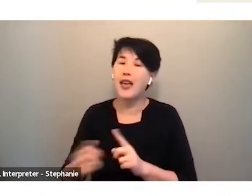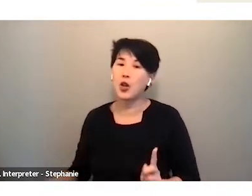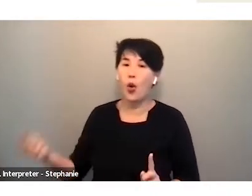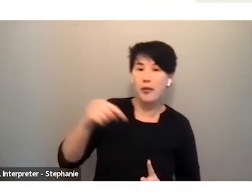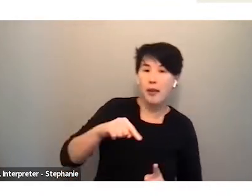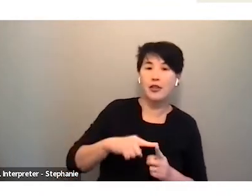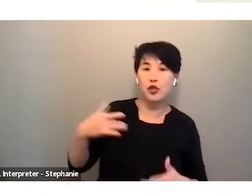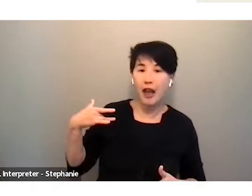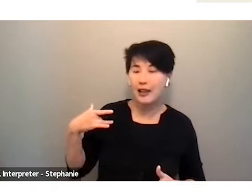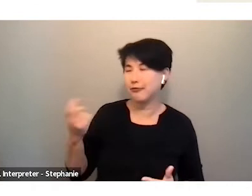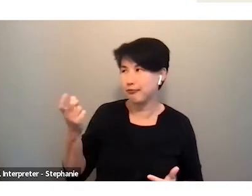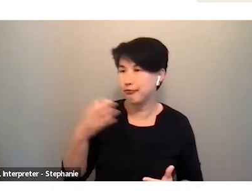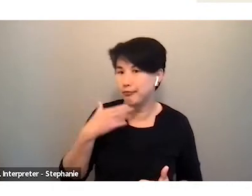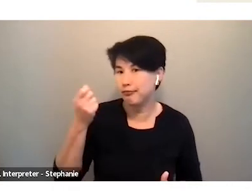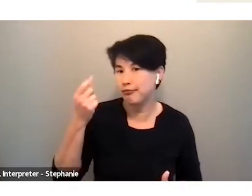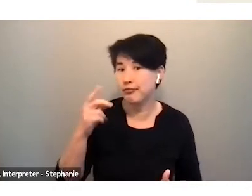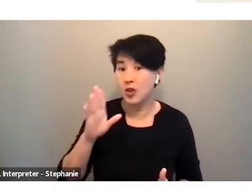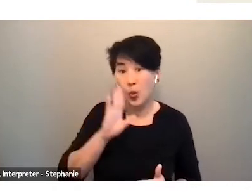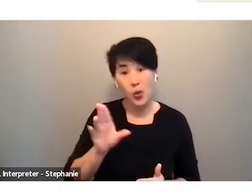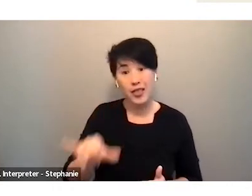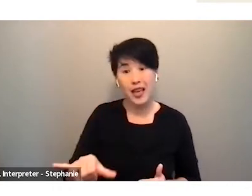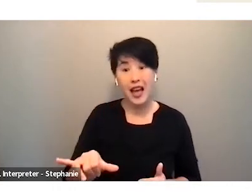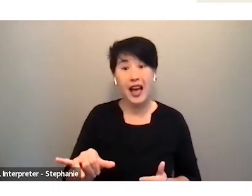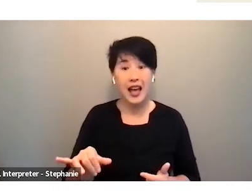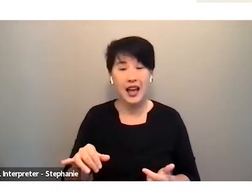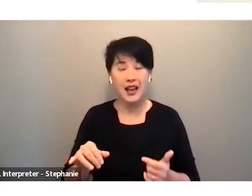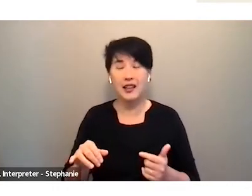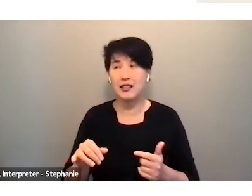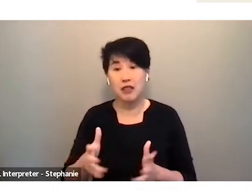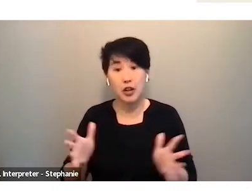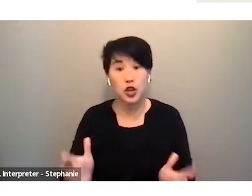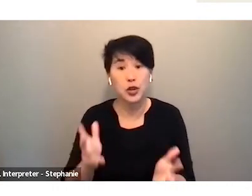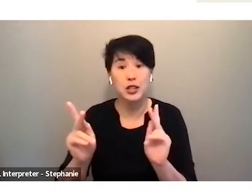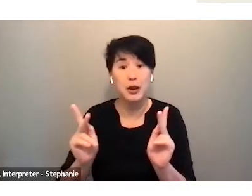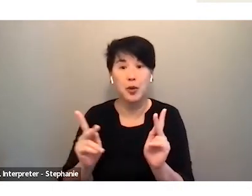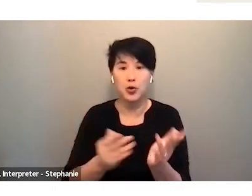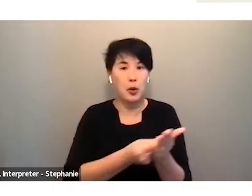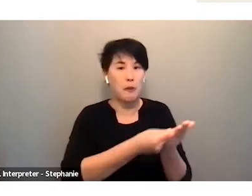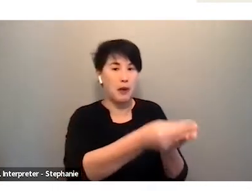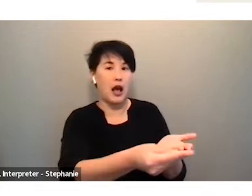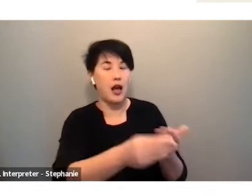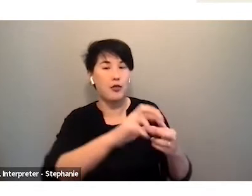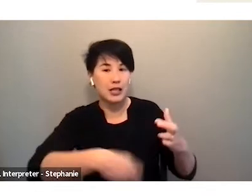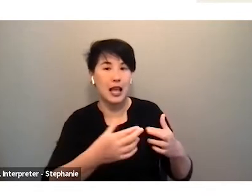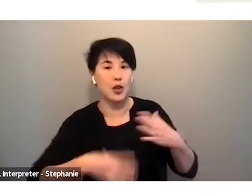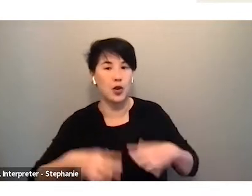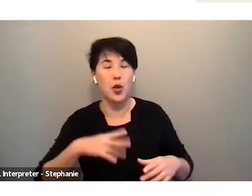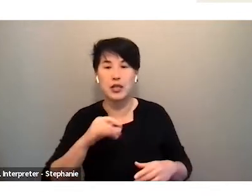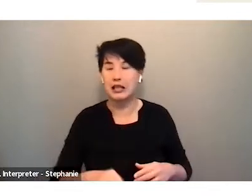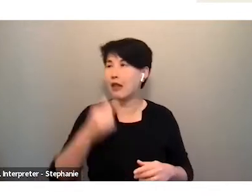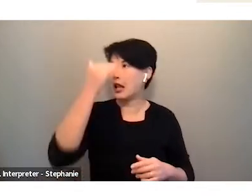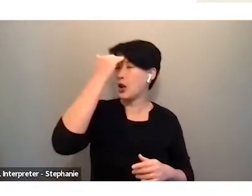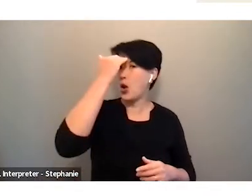just kind of understanding, whether that would then in turn encourage people to, buy recycled clothes if they knew that,